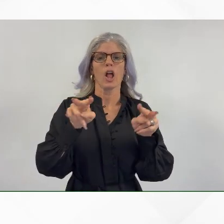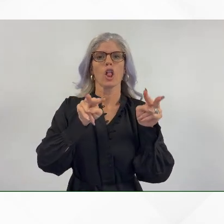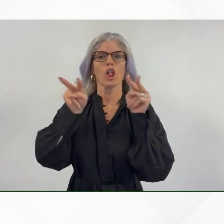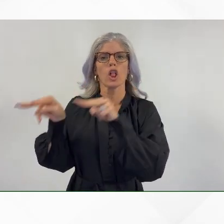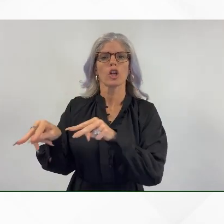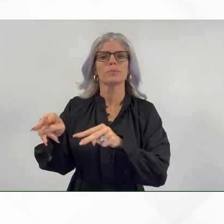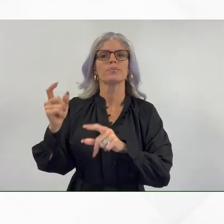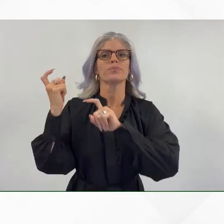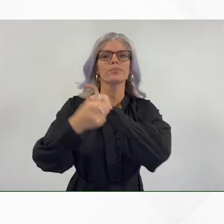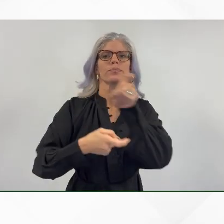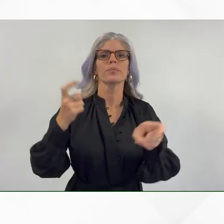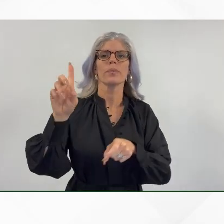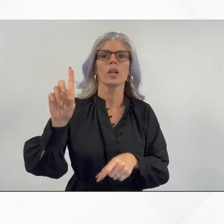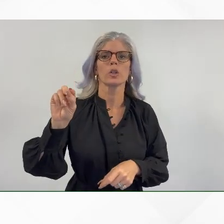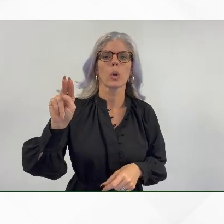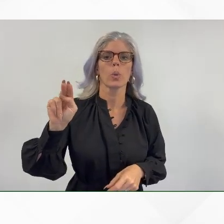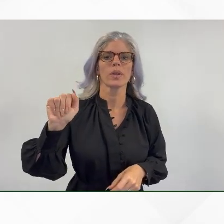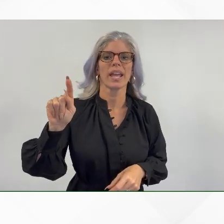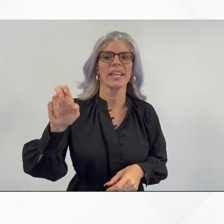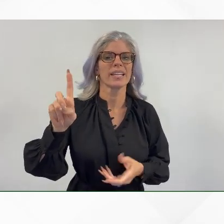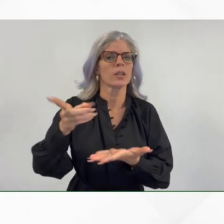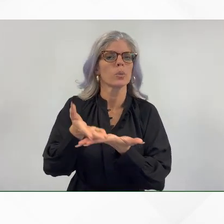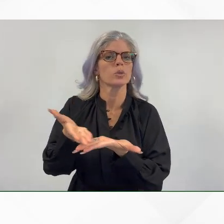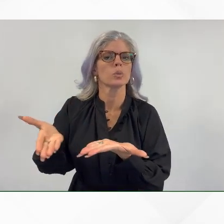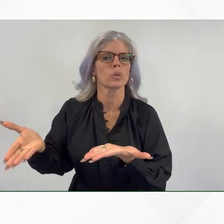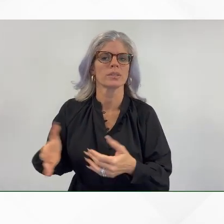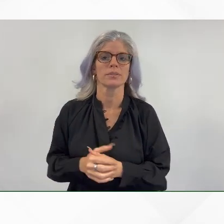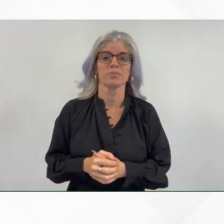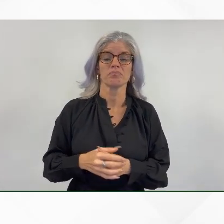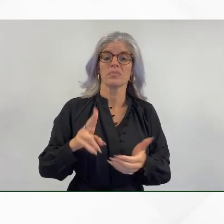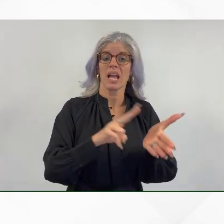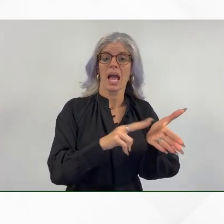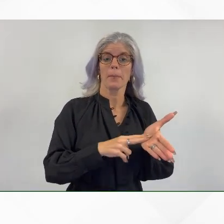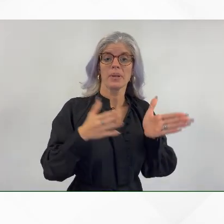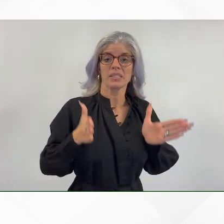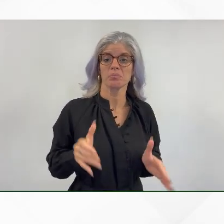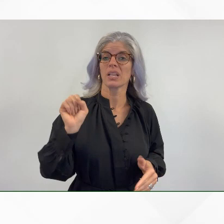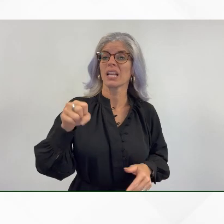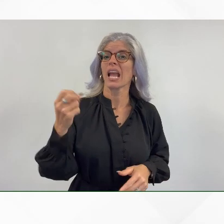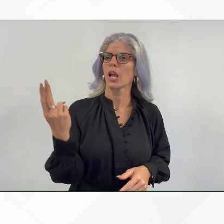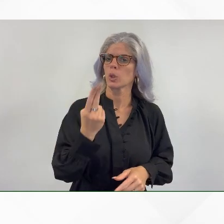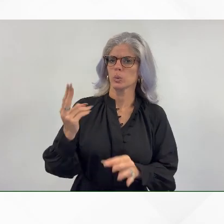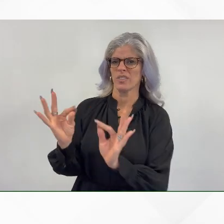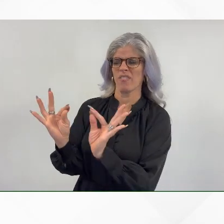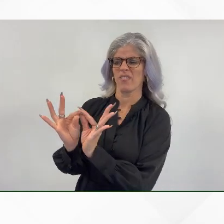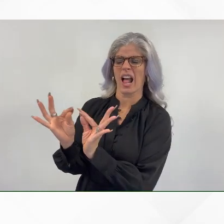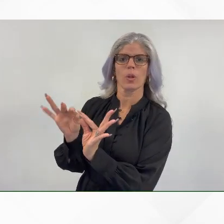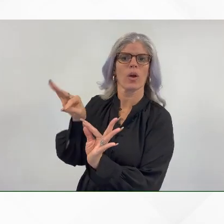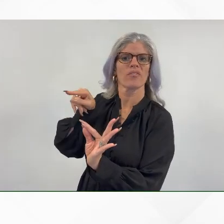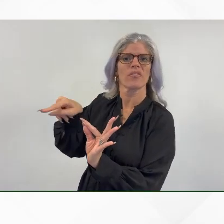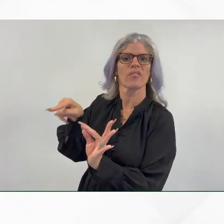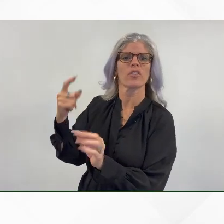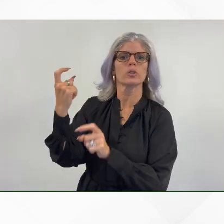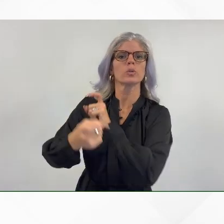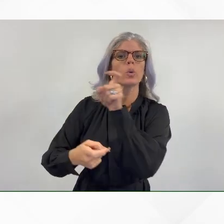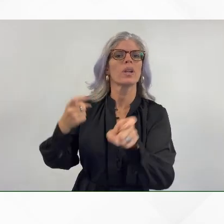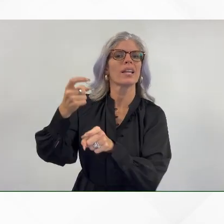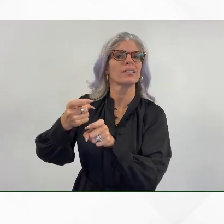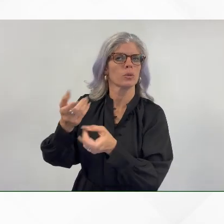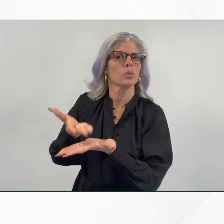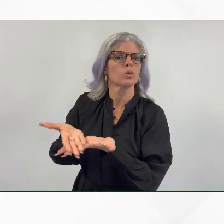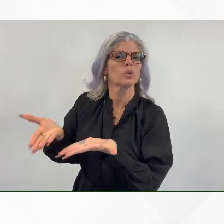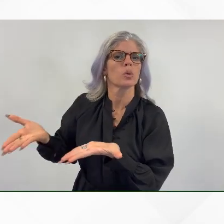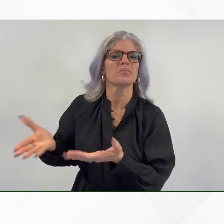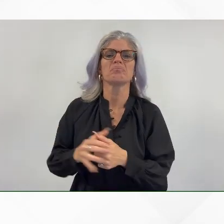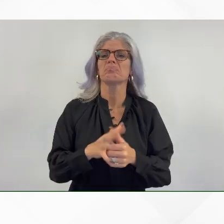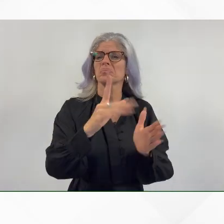Now, let's review donated resources. Applicants may use the value of donated resources, such as equipment, supplies,